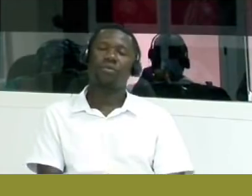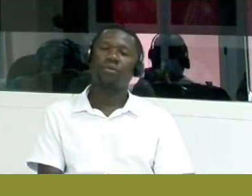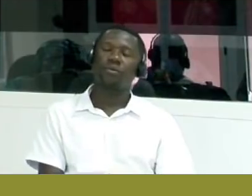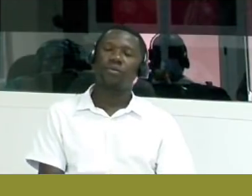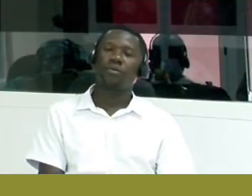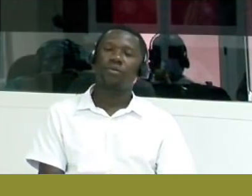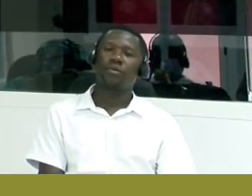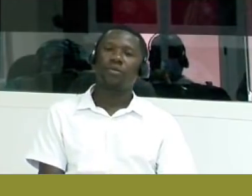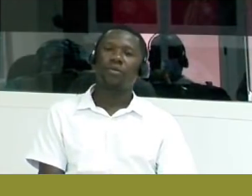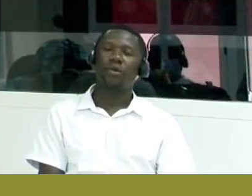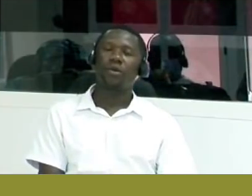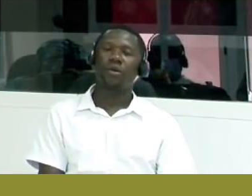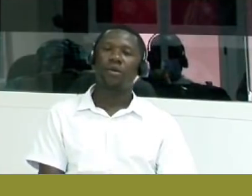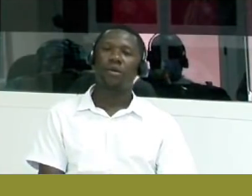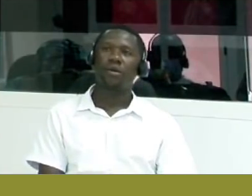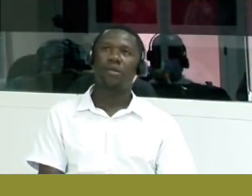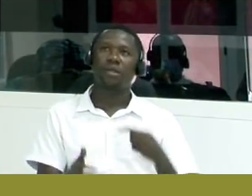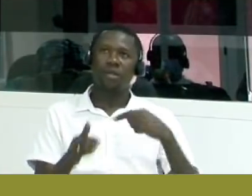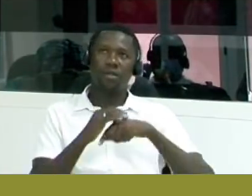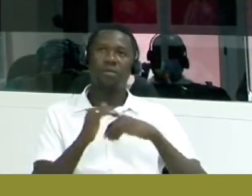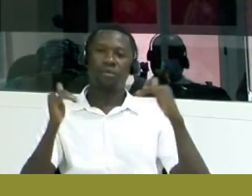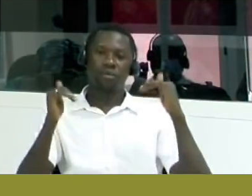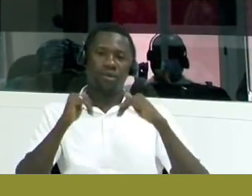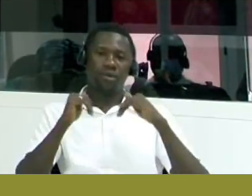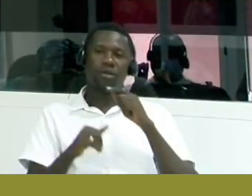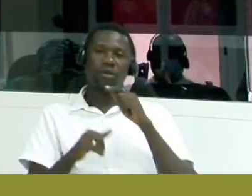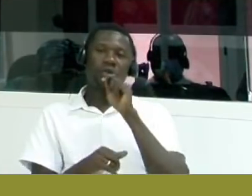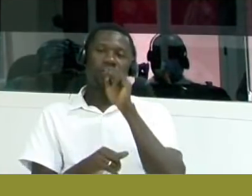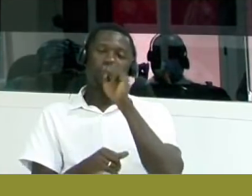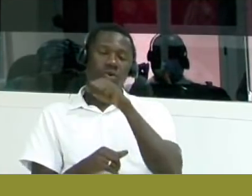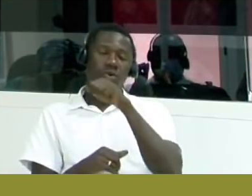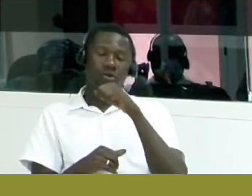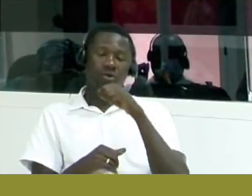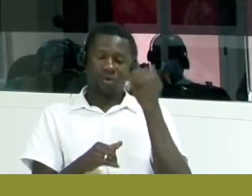And during that meeting, your suggestion is that